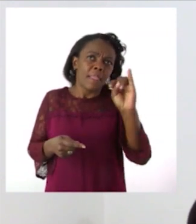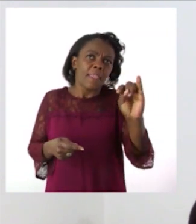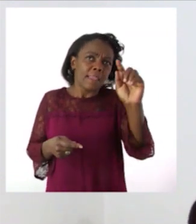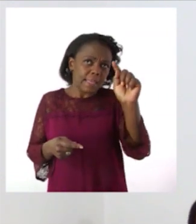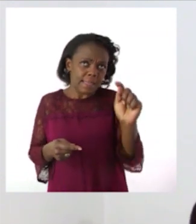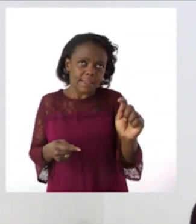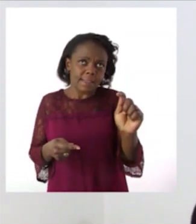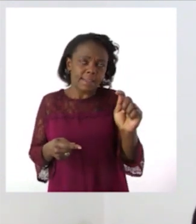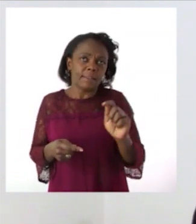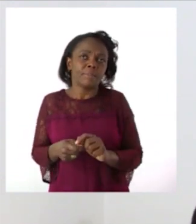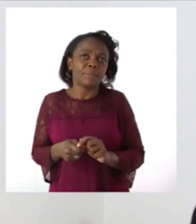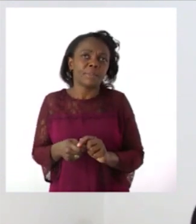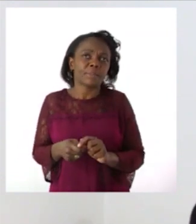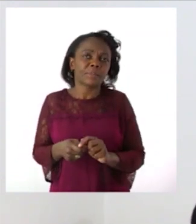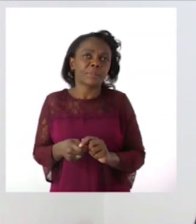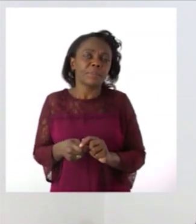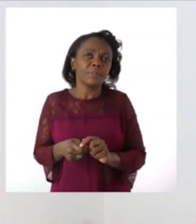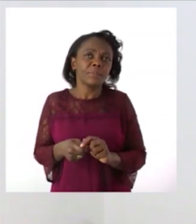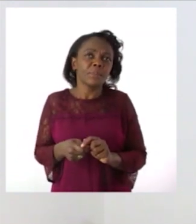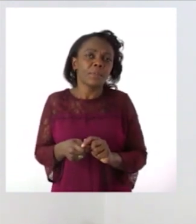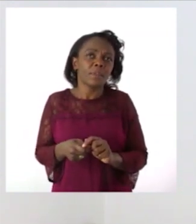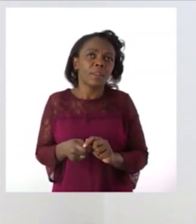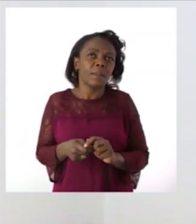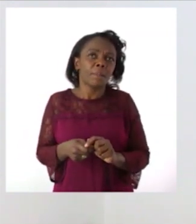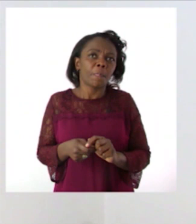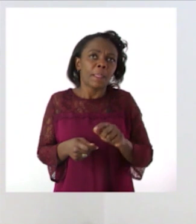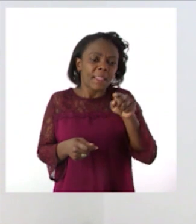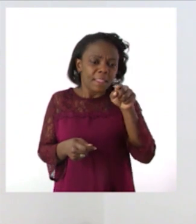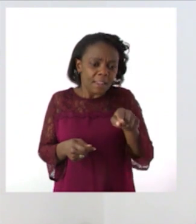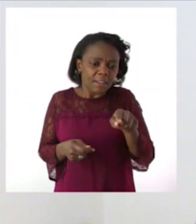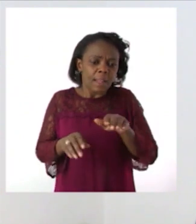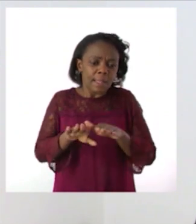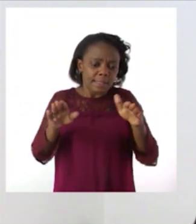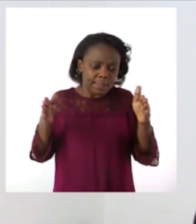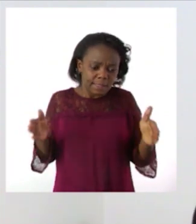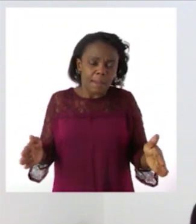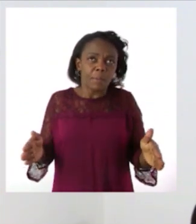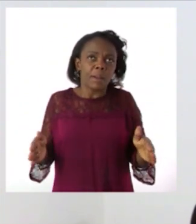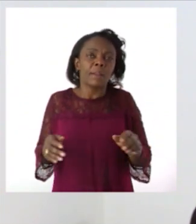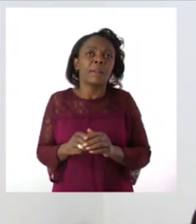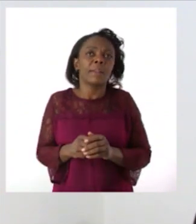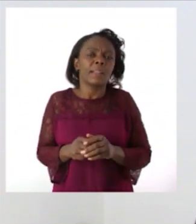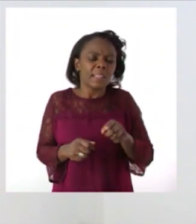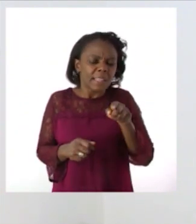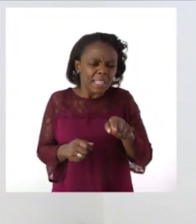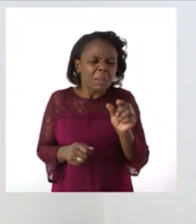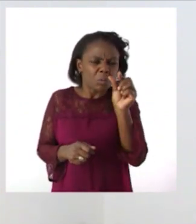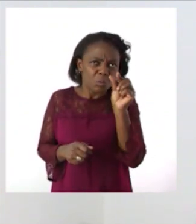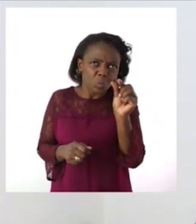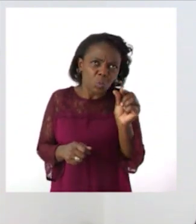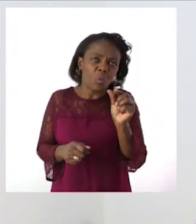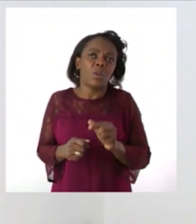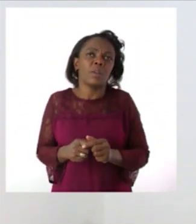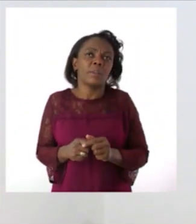say it is a dog. It is a table. It is running. It is very small because it's not a person